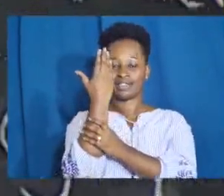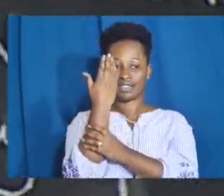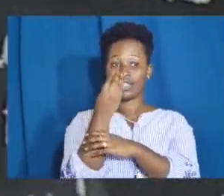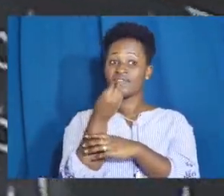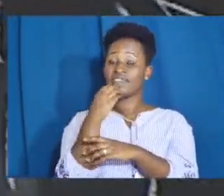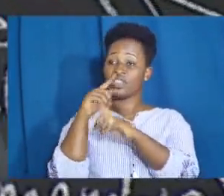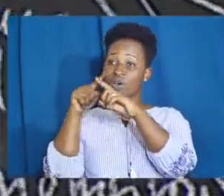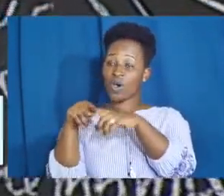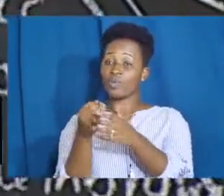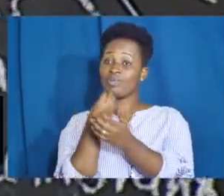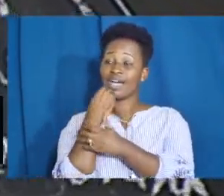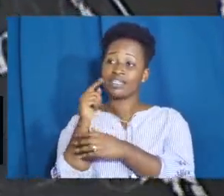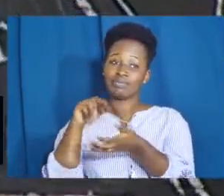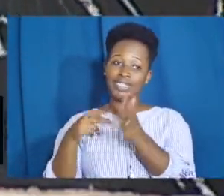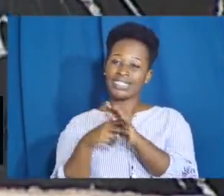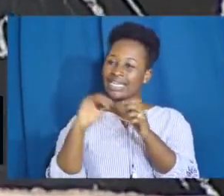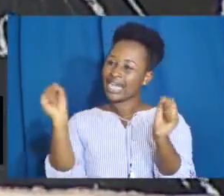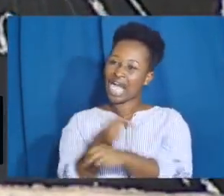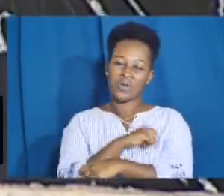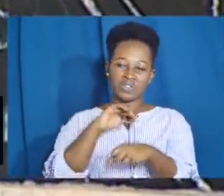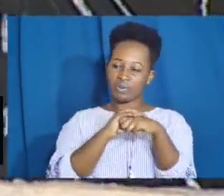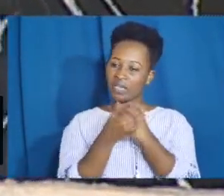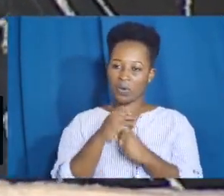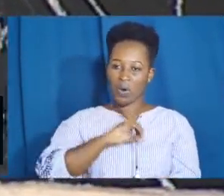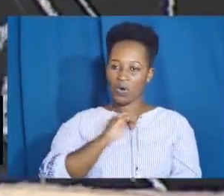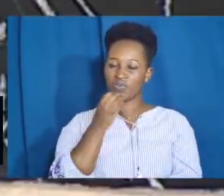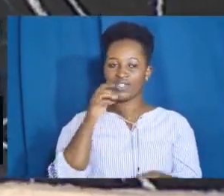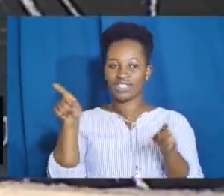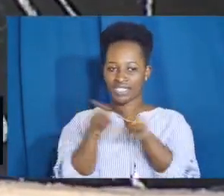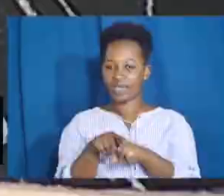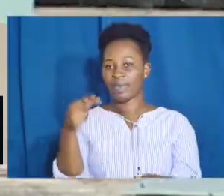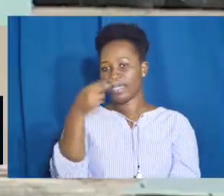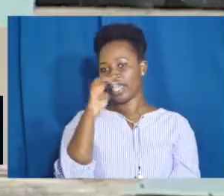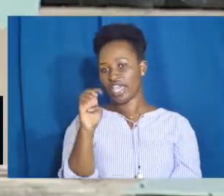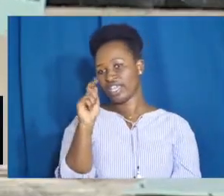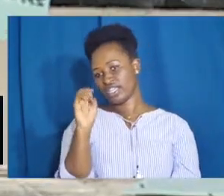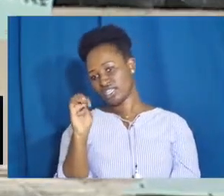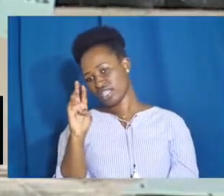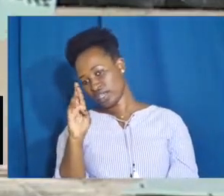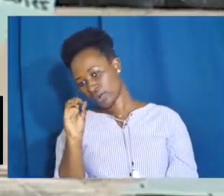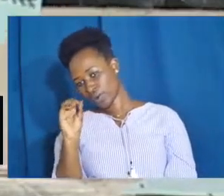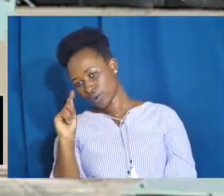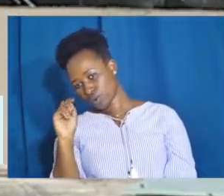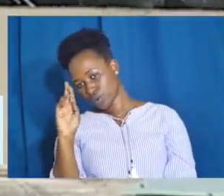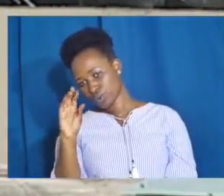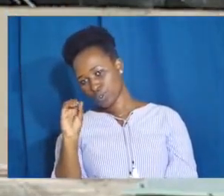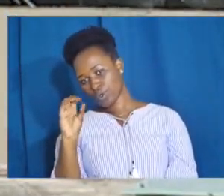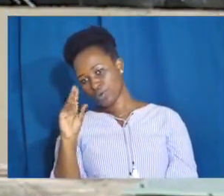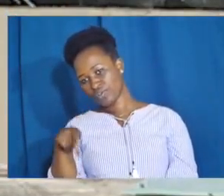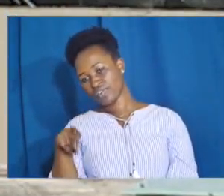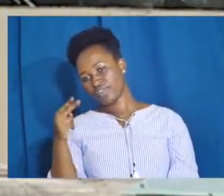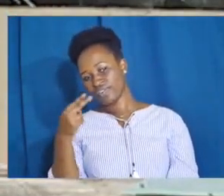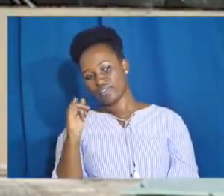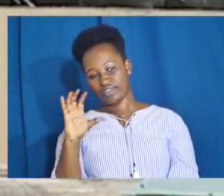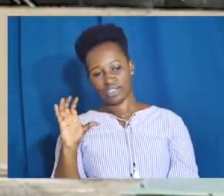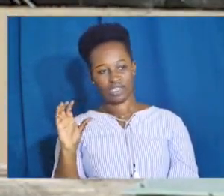means it cannot make its own food. It is heterotrophic. Having many cells means it